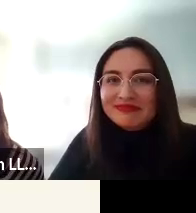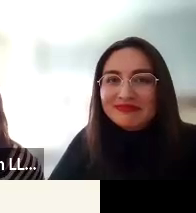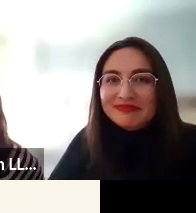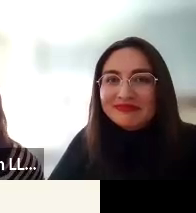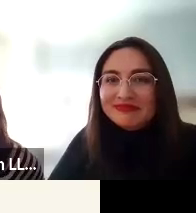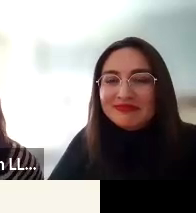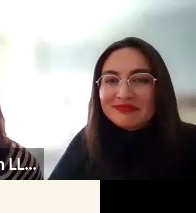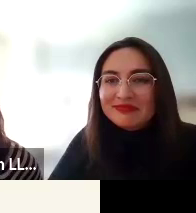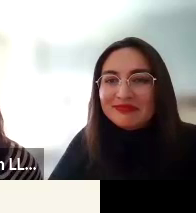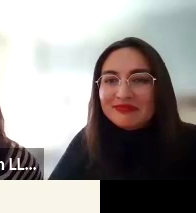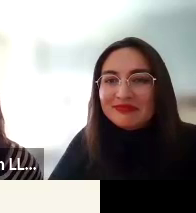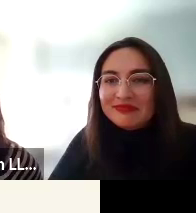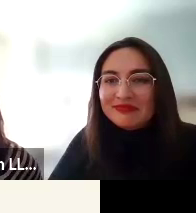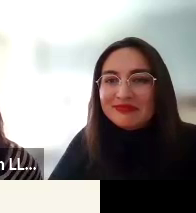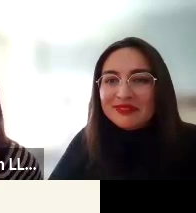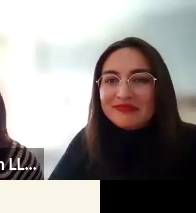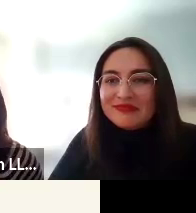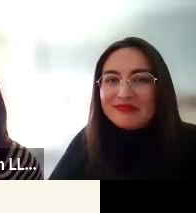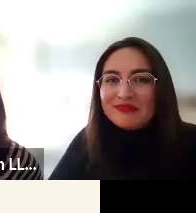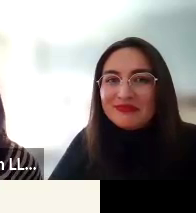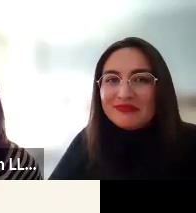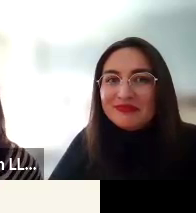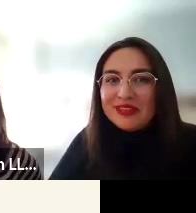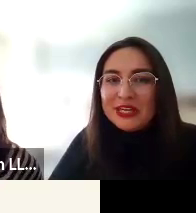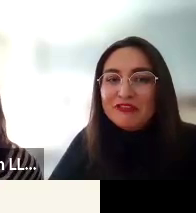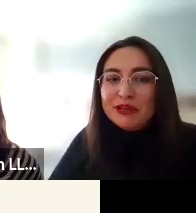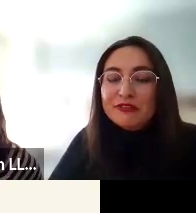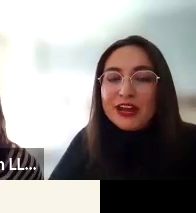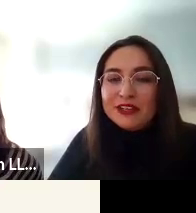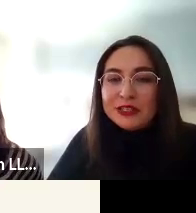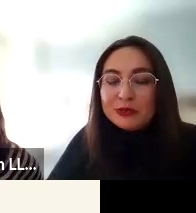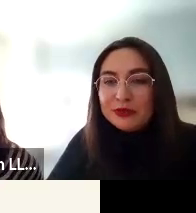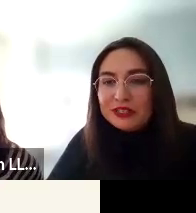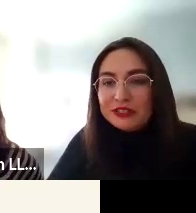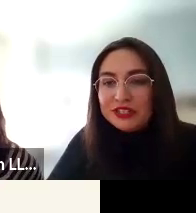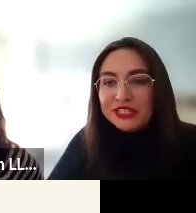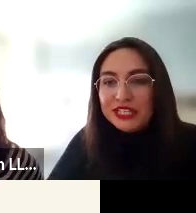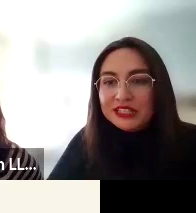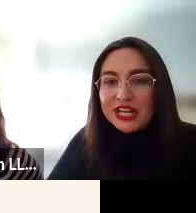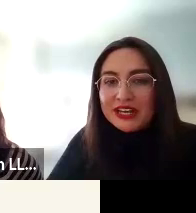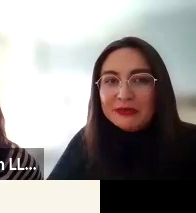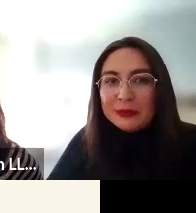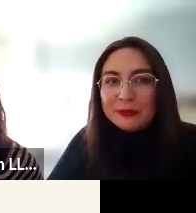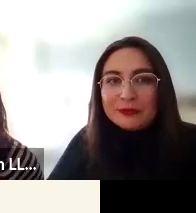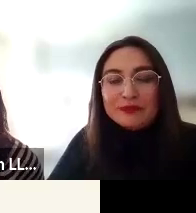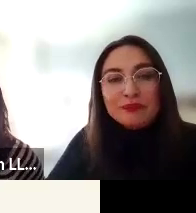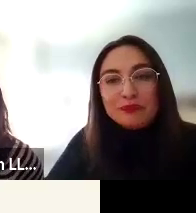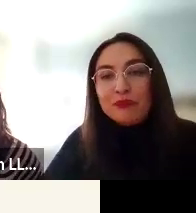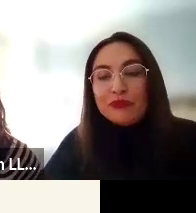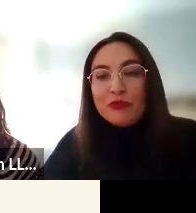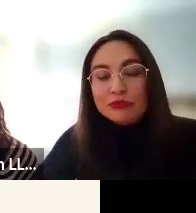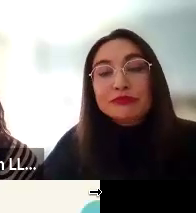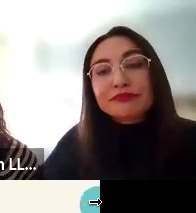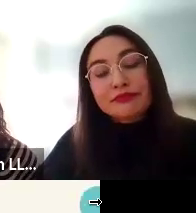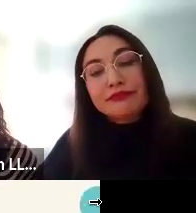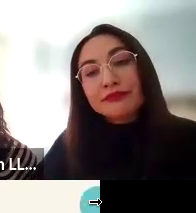attended one of your events at the Supported Life Conference. Thank you, everybody, for having us. We'll put the registration link in the chat. Is there any other questions, though? I